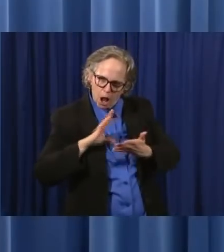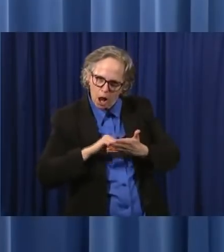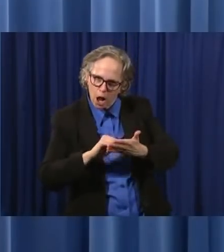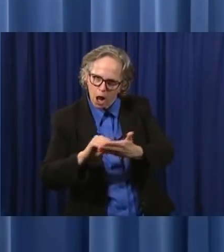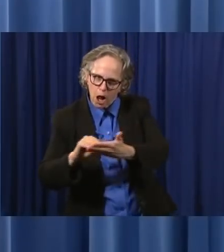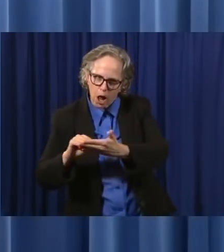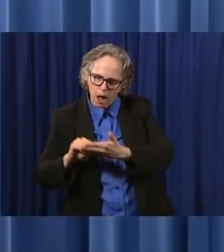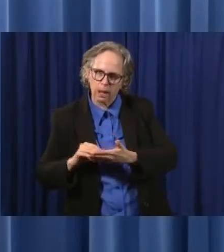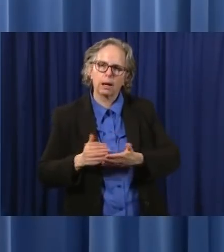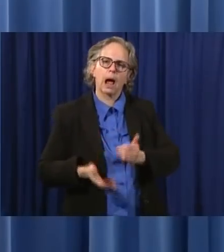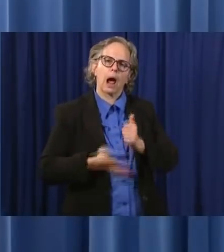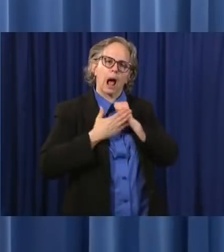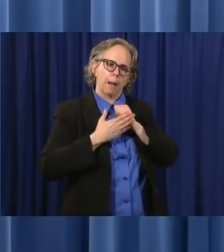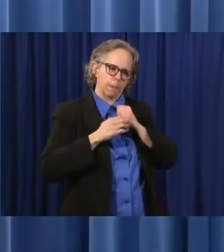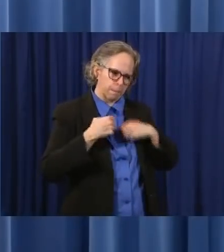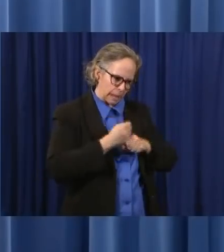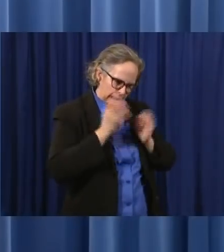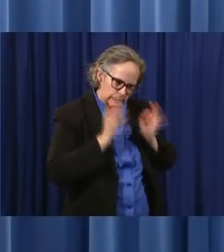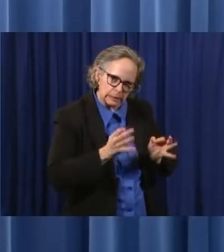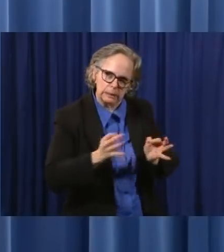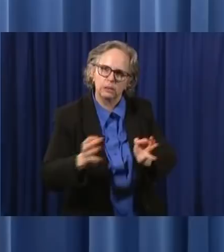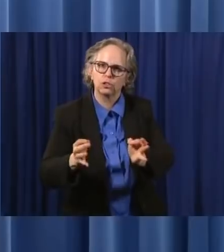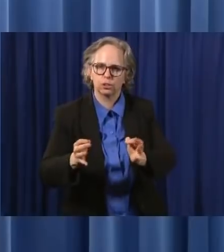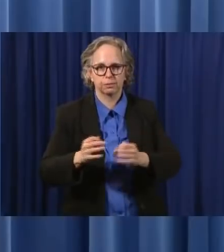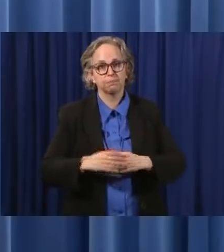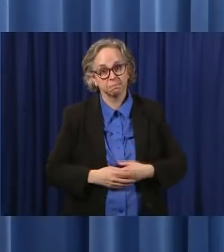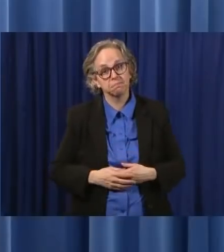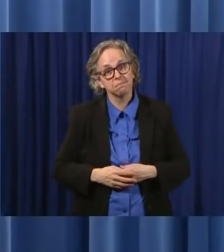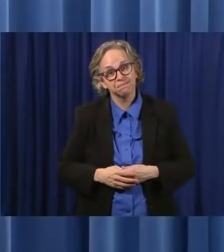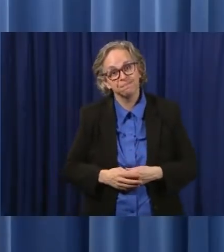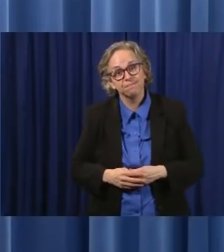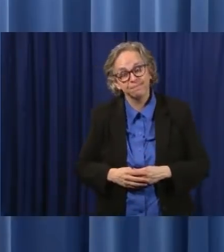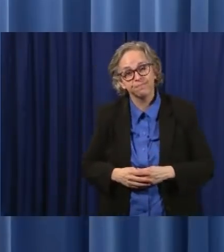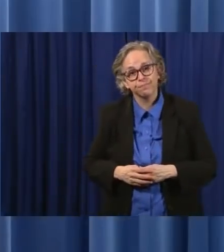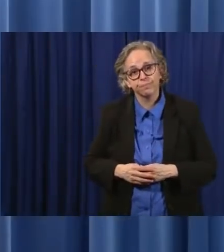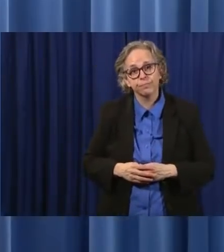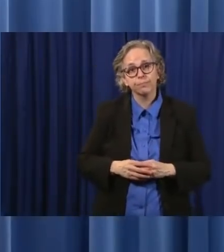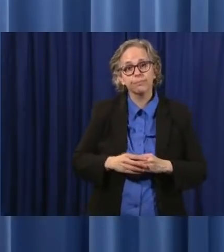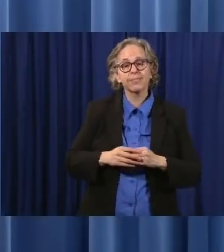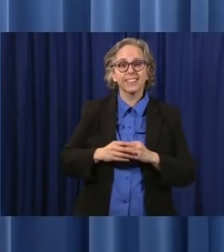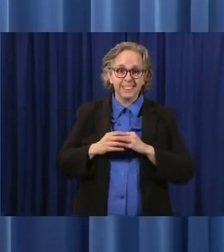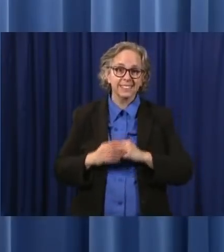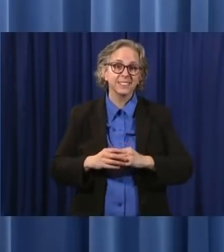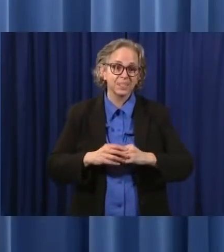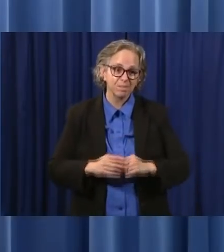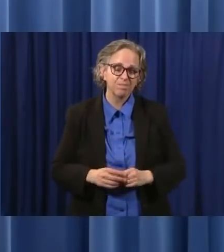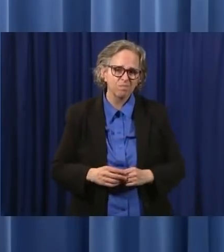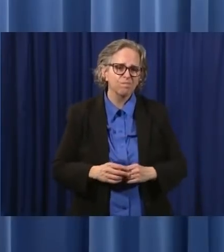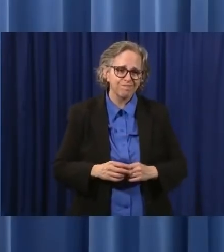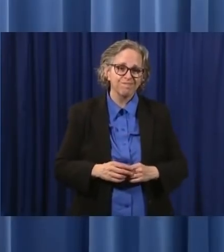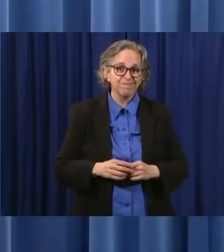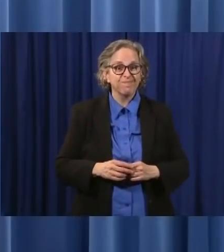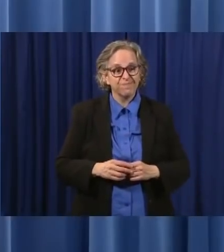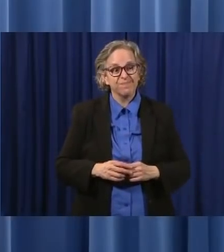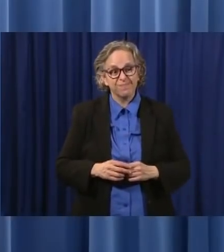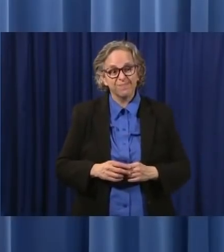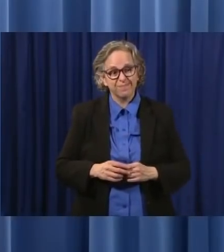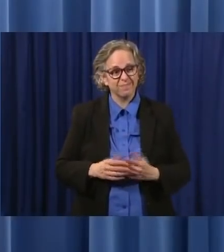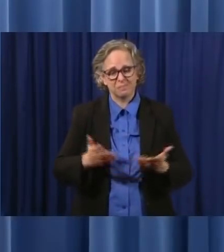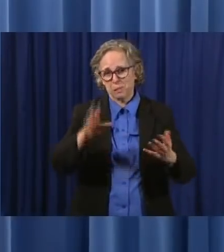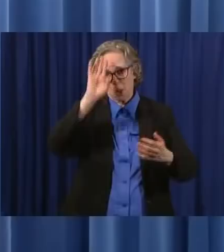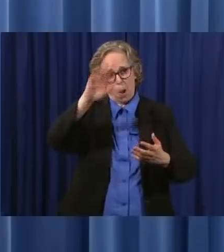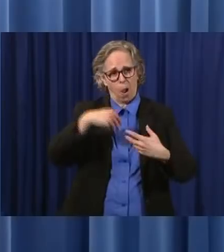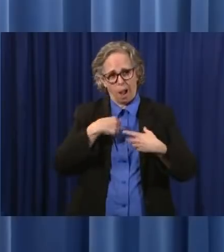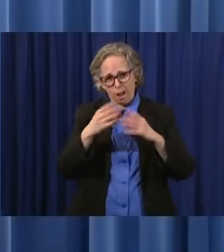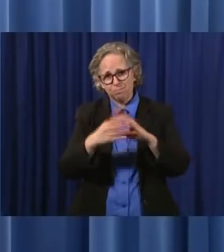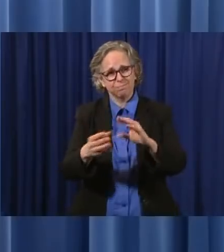forward. As we have talked about before, we're still learning things about